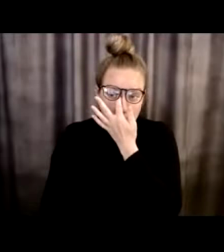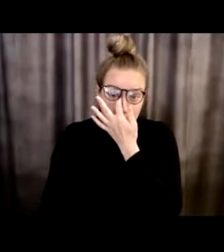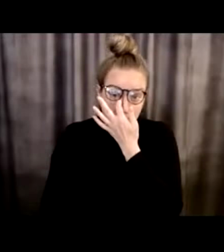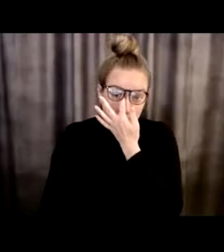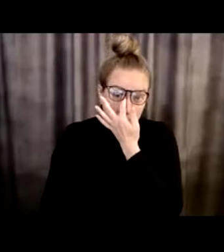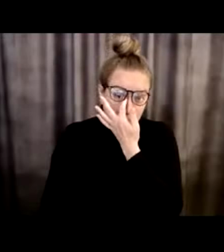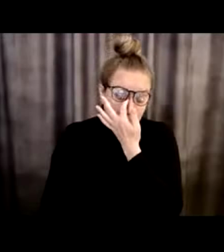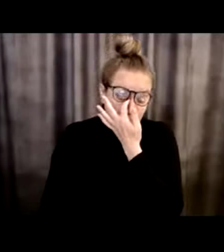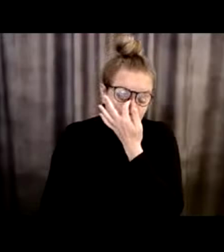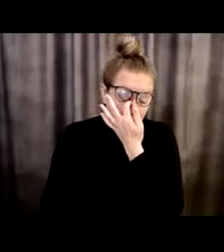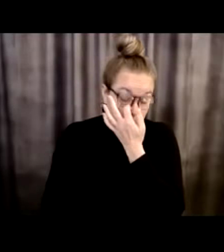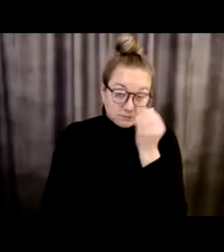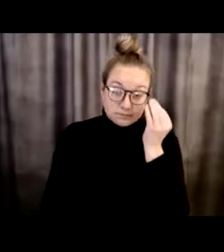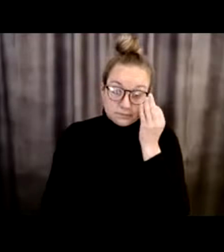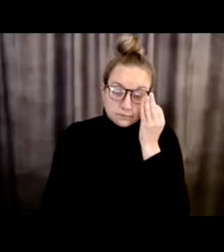10-minute